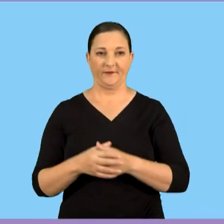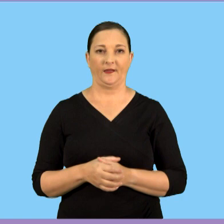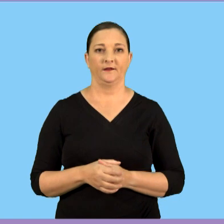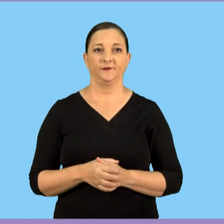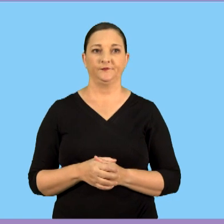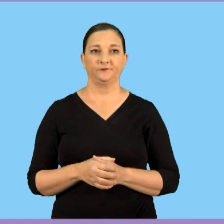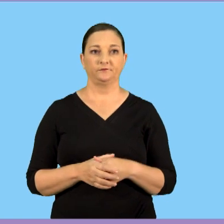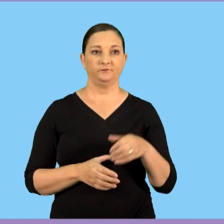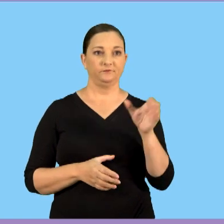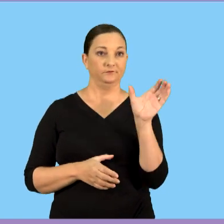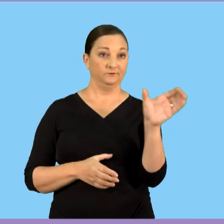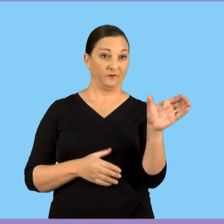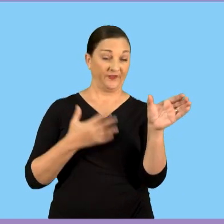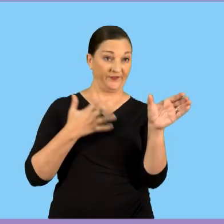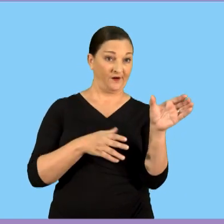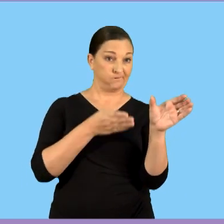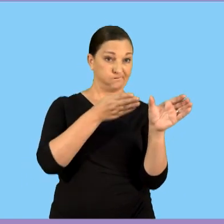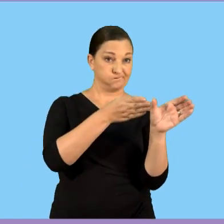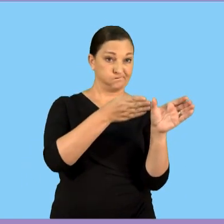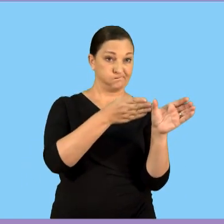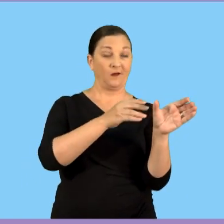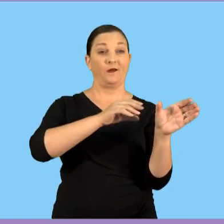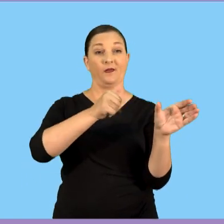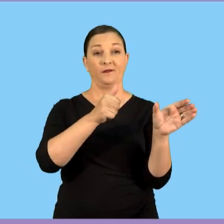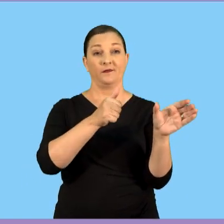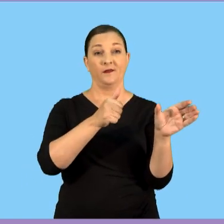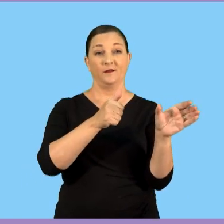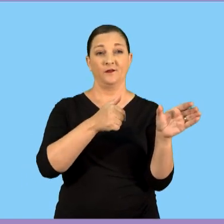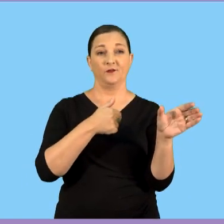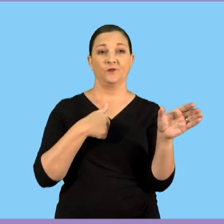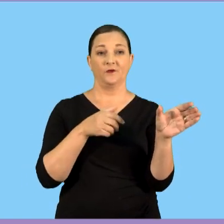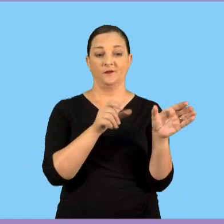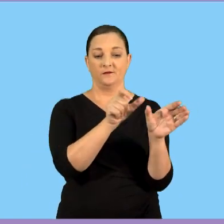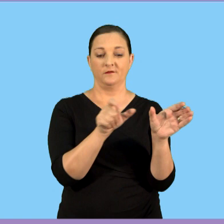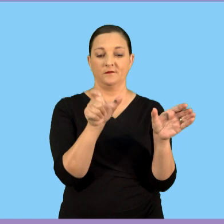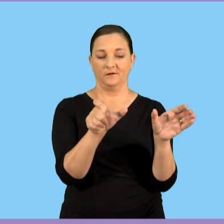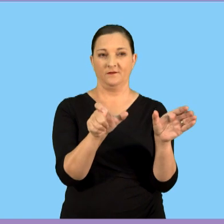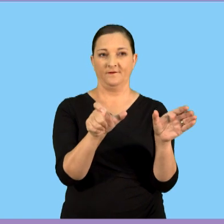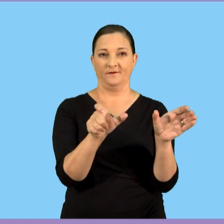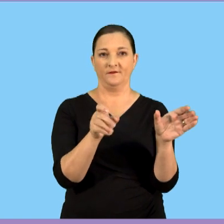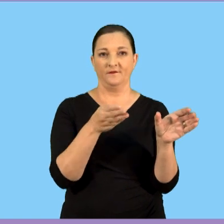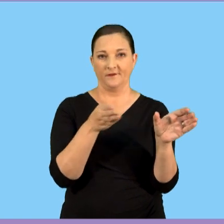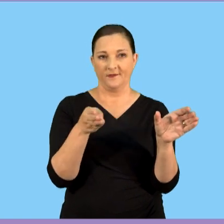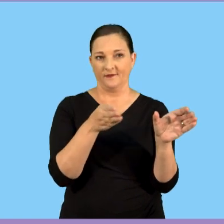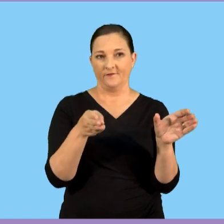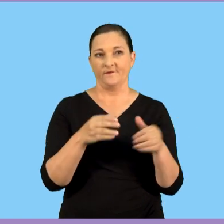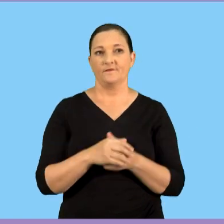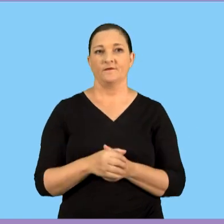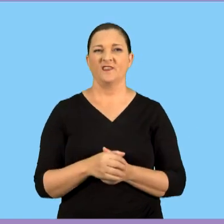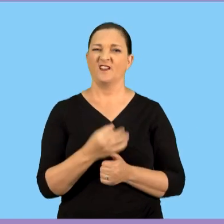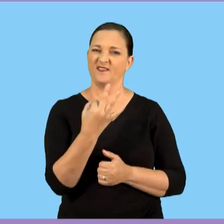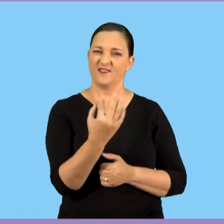with that one side. And then after that, we are going to work